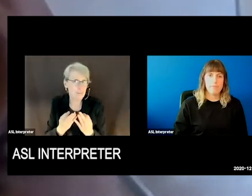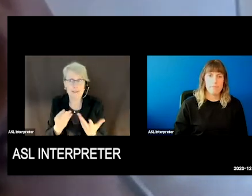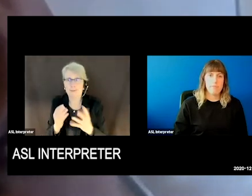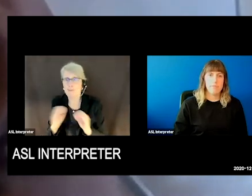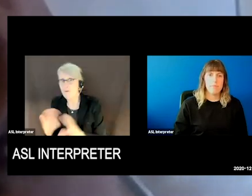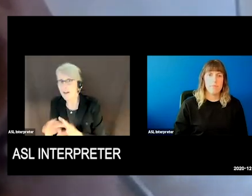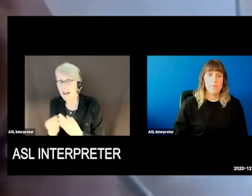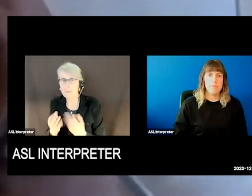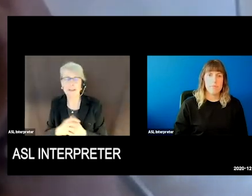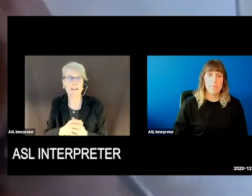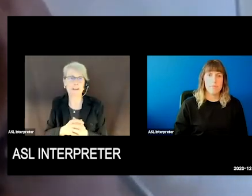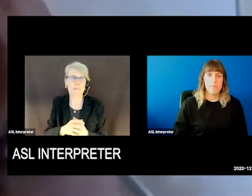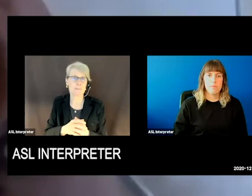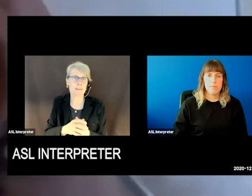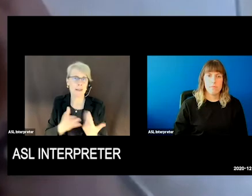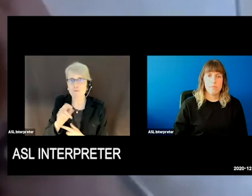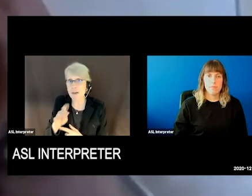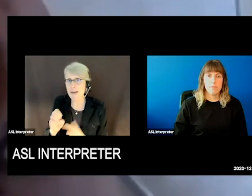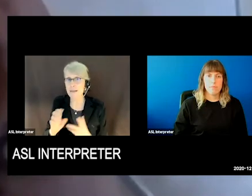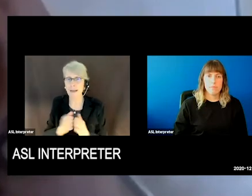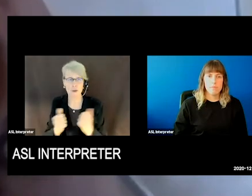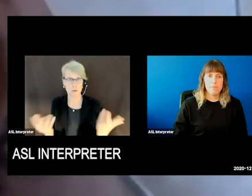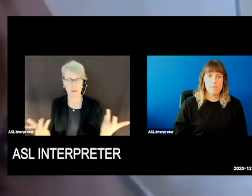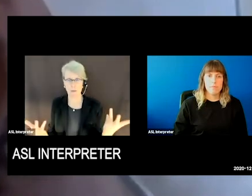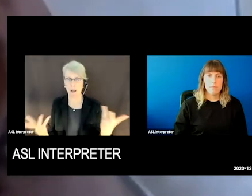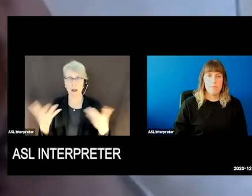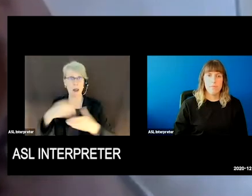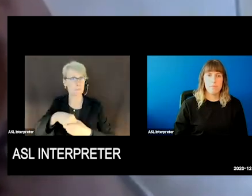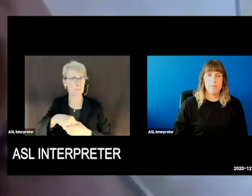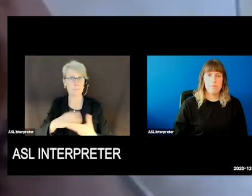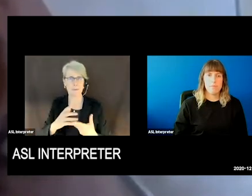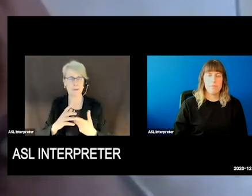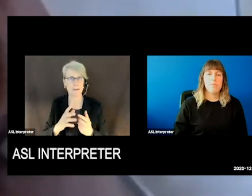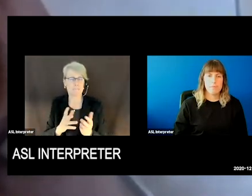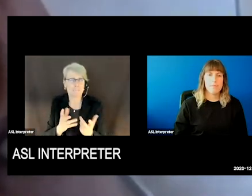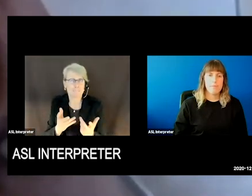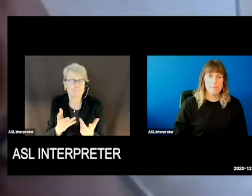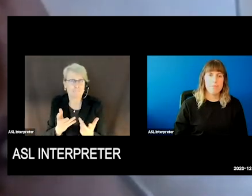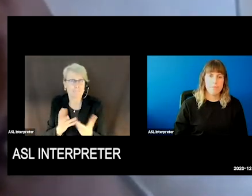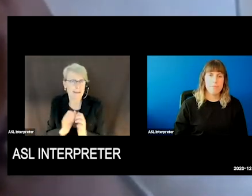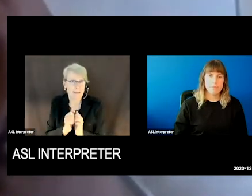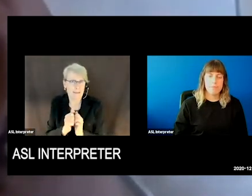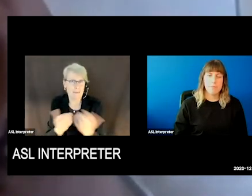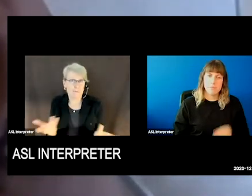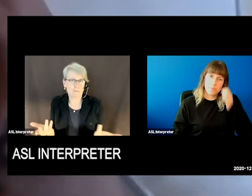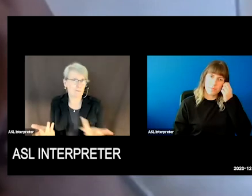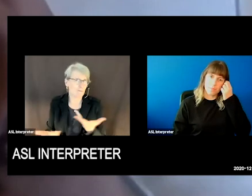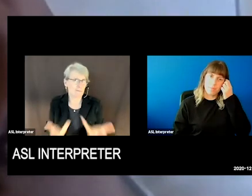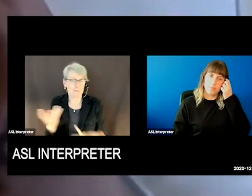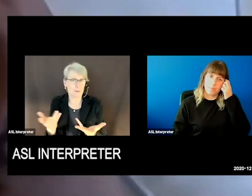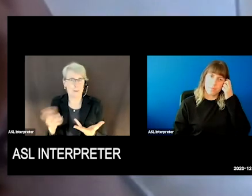family and faith and race to the equation? Like, how do we bring it all together